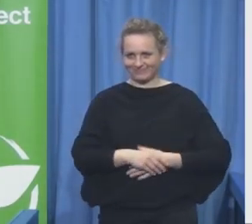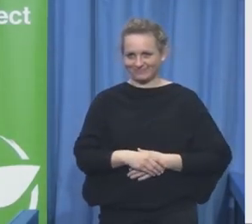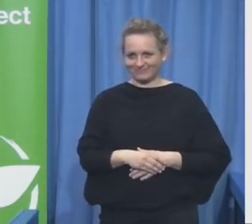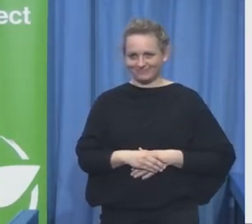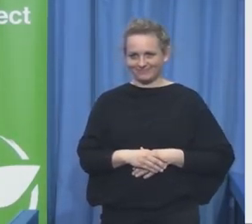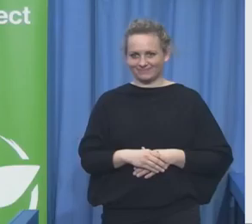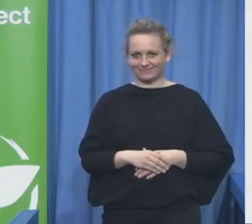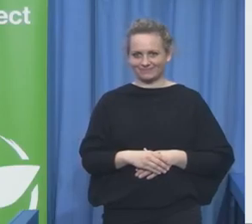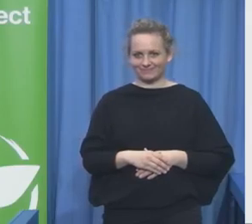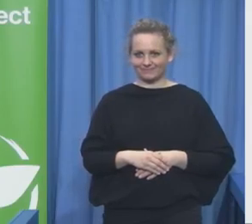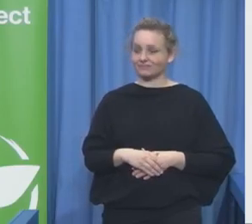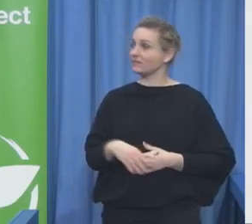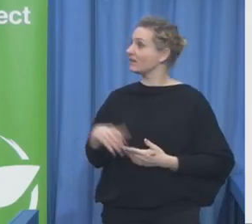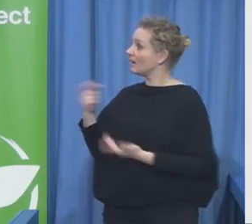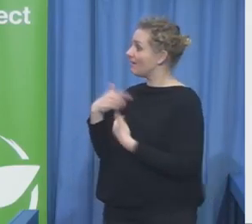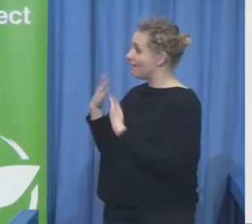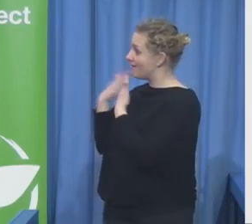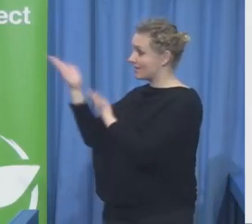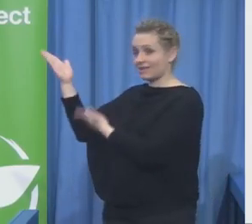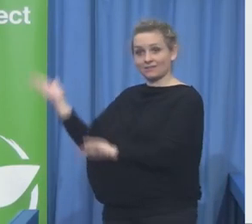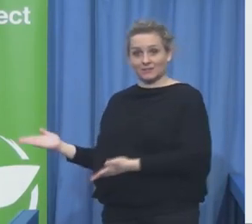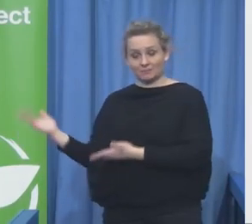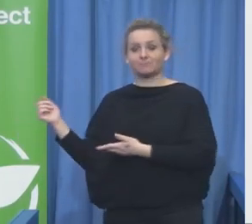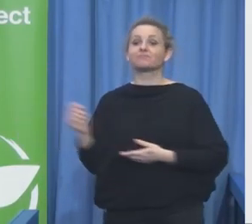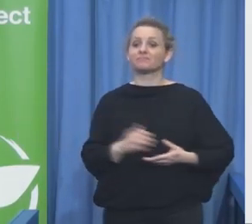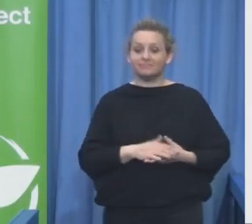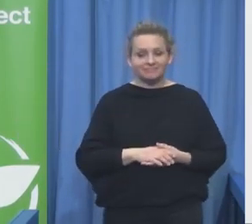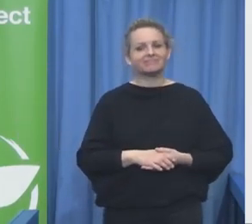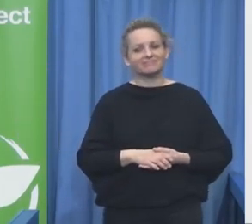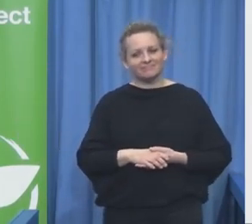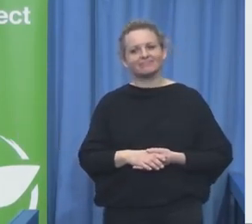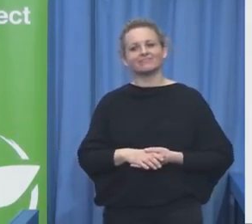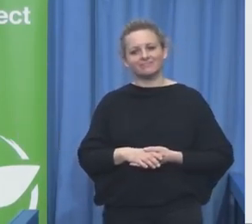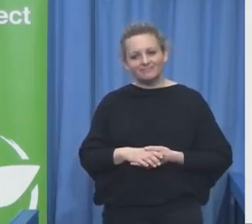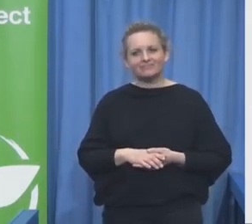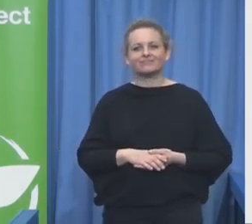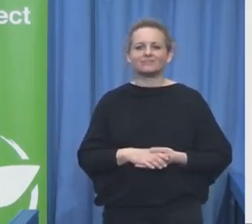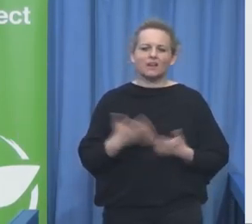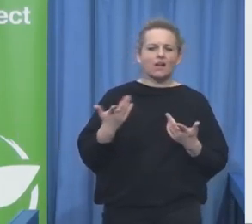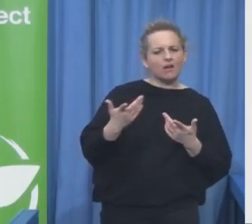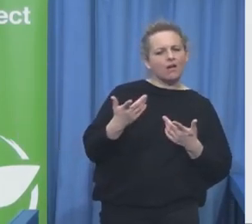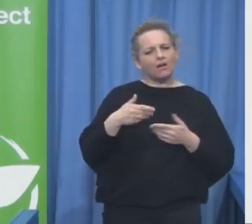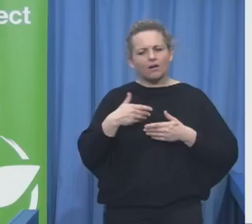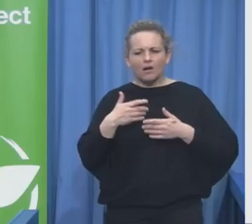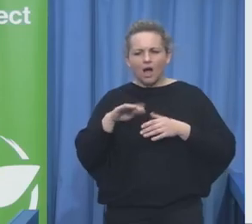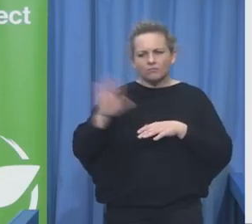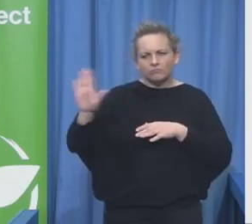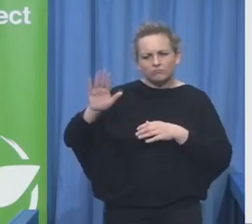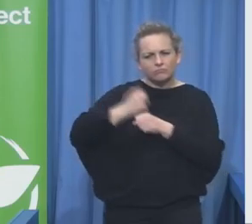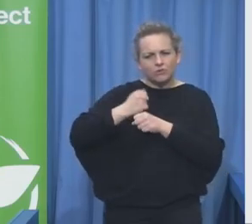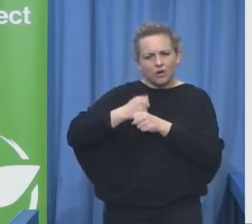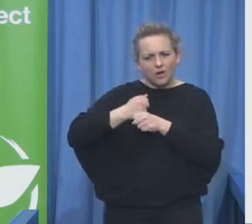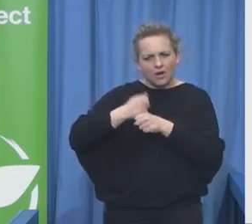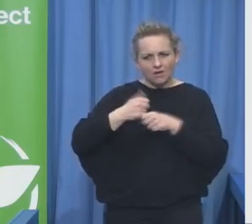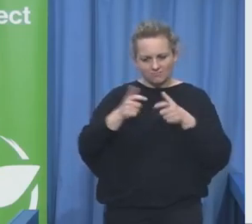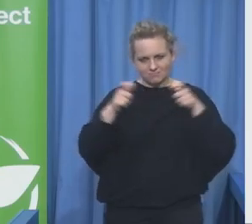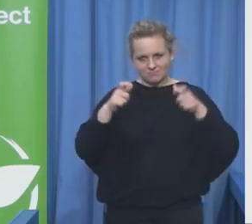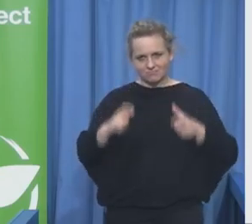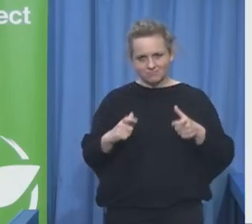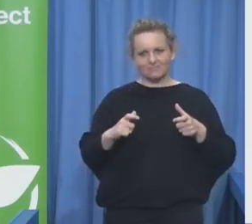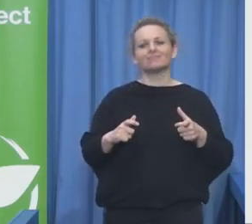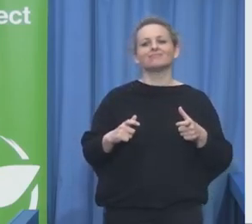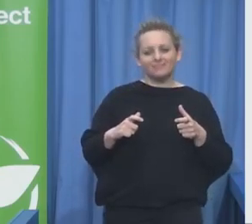Thank you, Nadine, and thank you for describing the foundation blocks for any organization to become